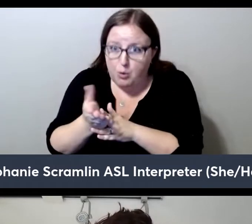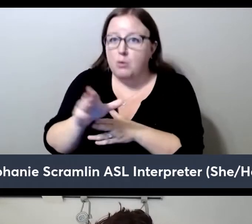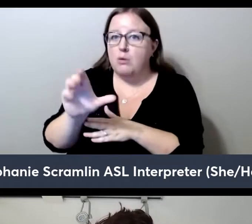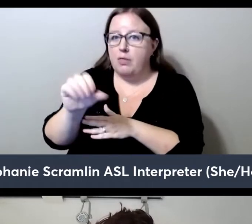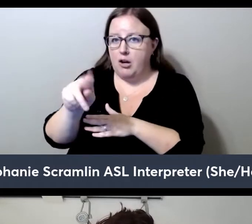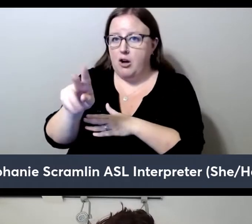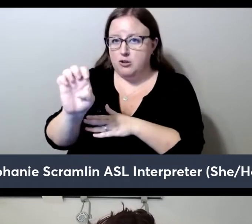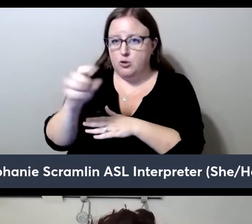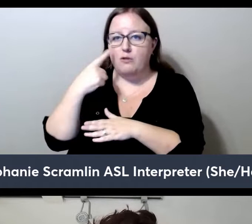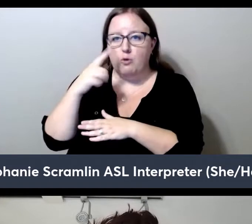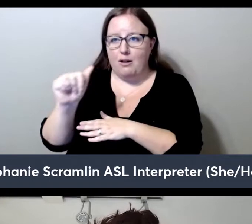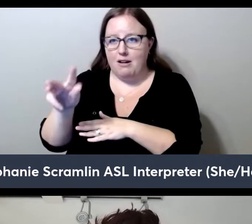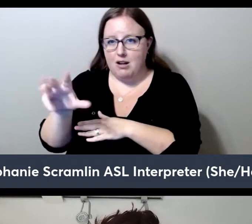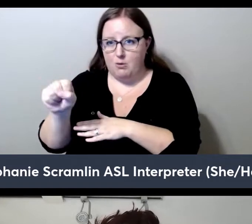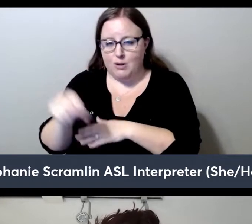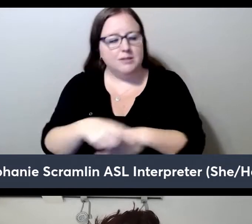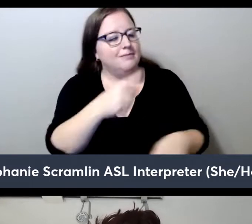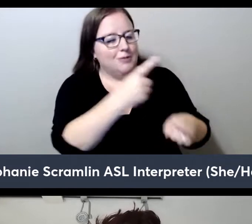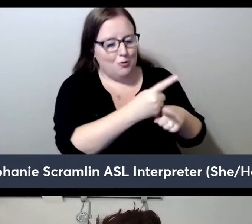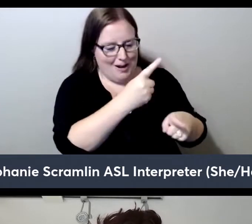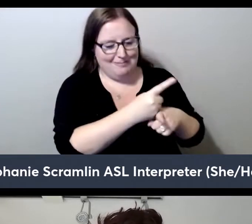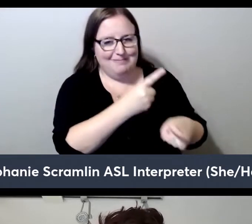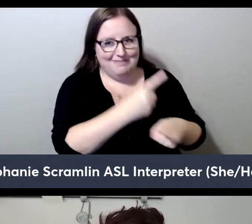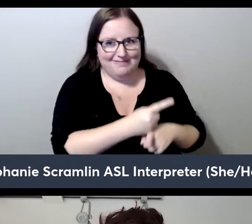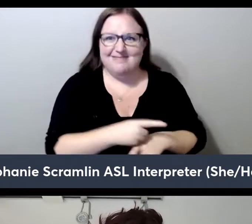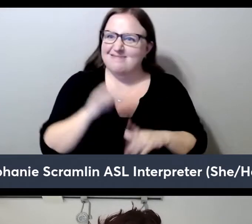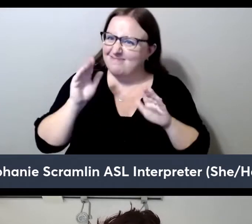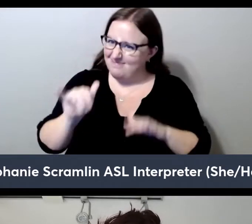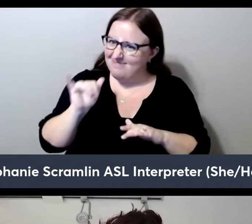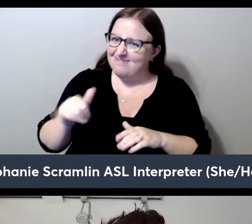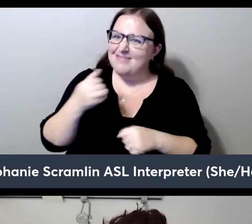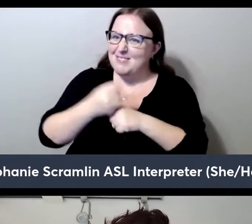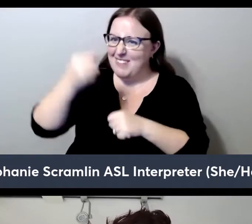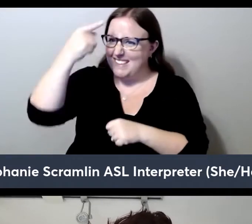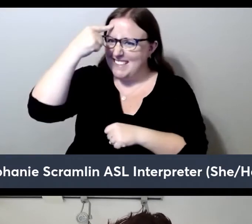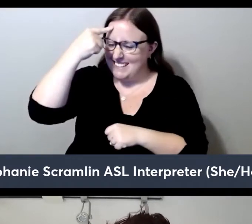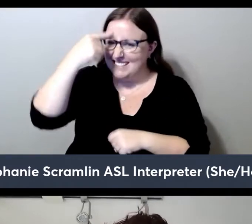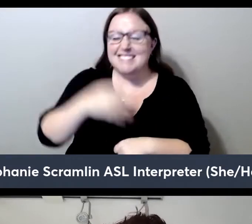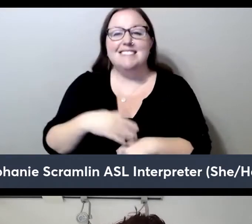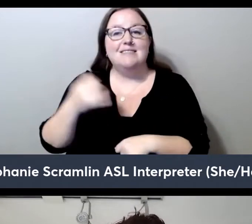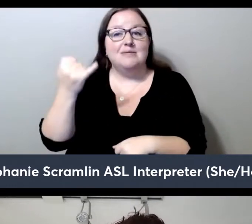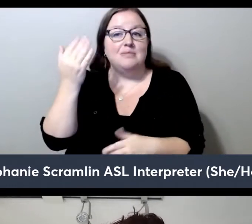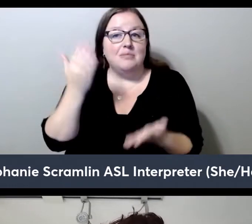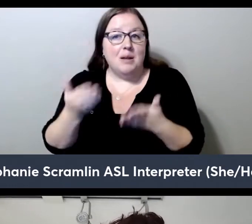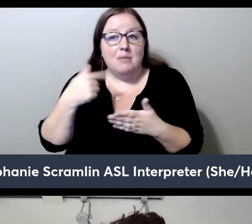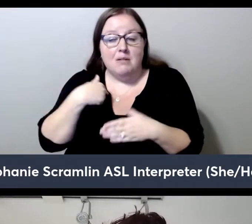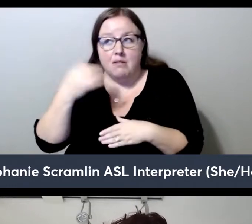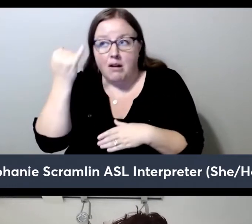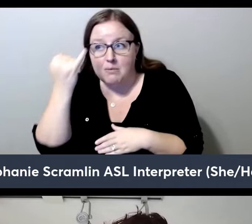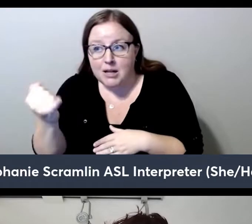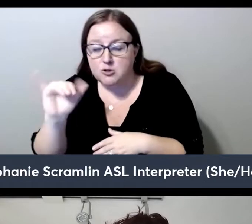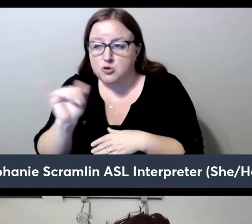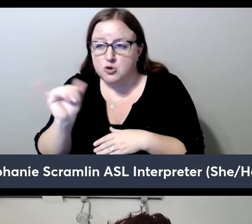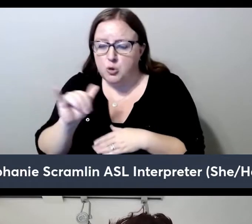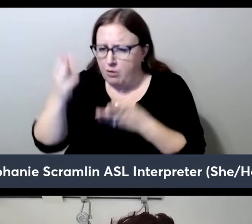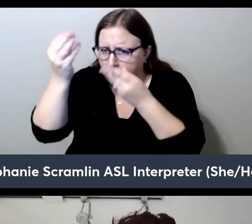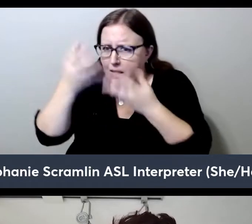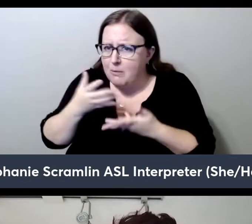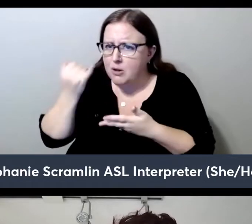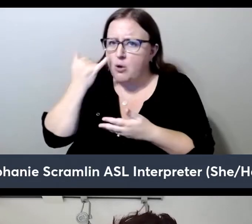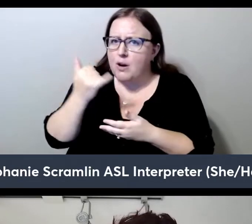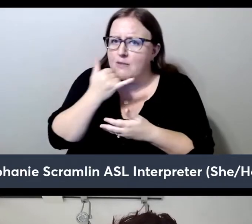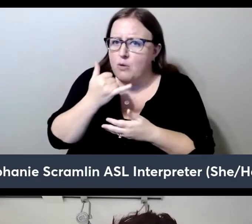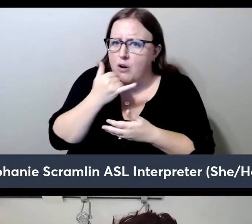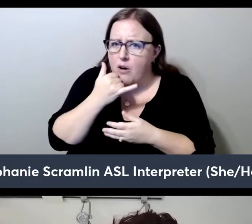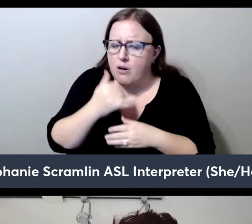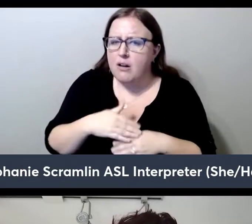Right, right. Amazing. Yeah, that makes a lot of sense. Especially if I have I imagine, and correct me if I'm wrong, if I have a hybrid